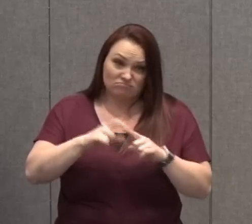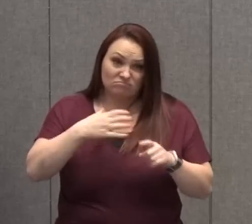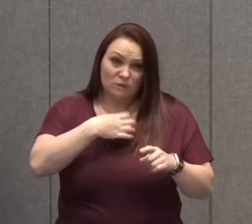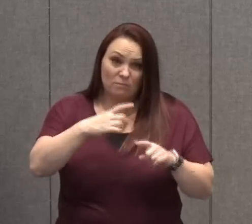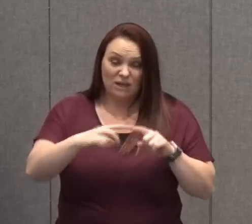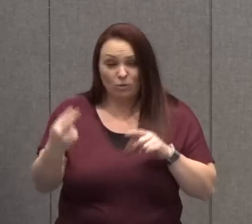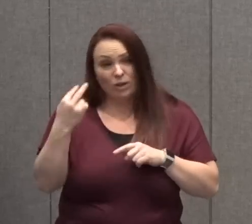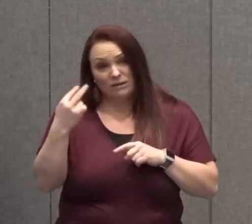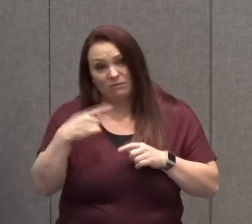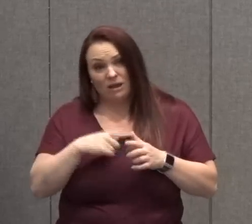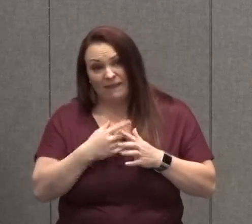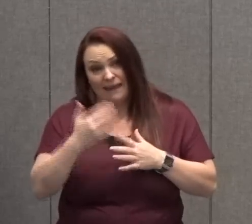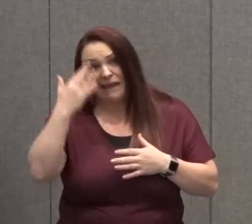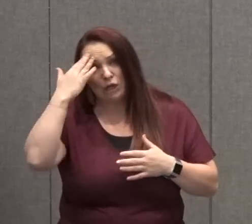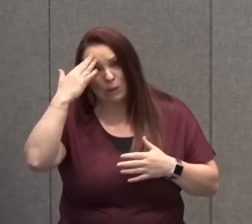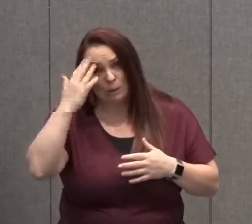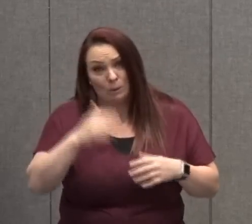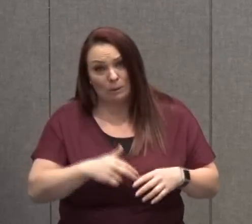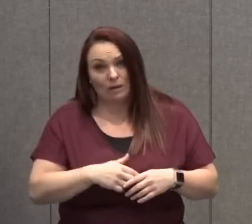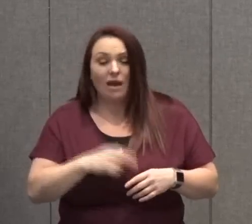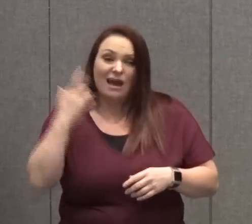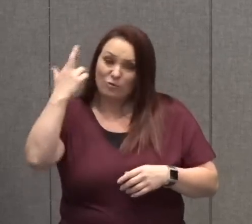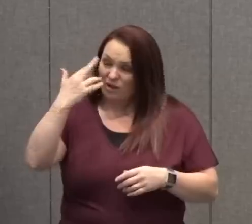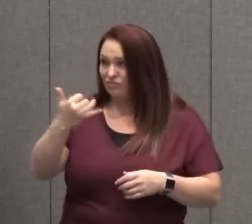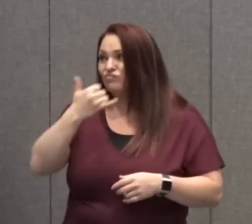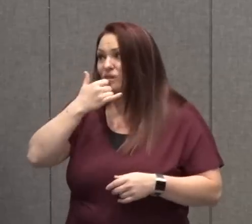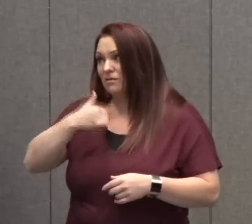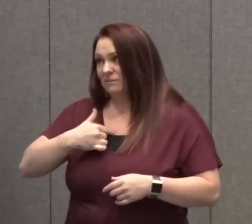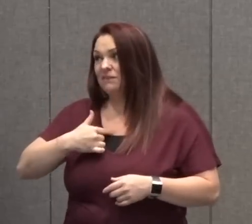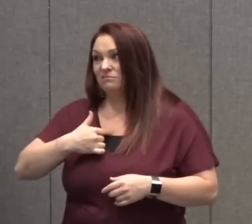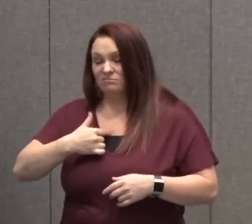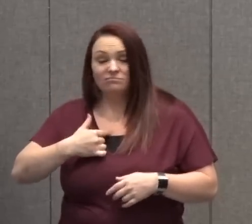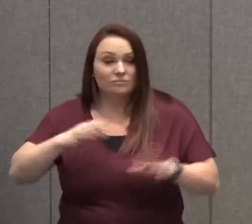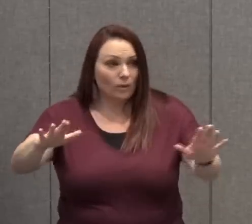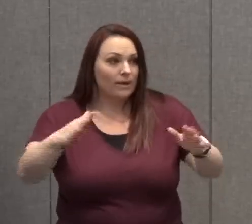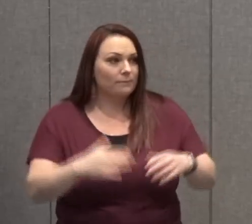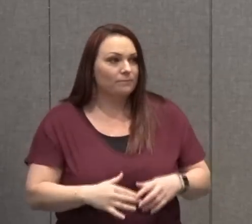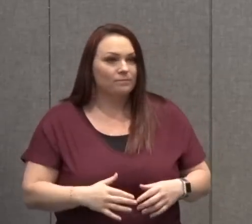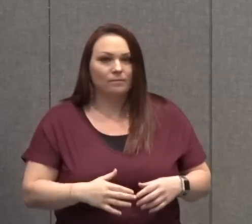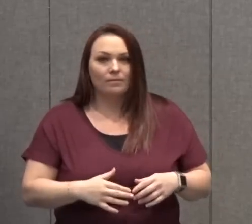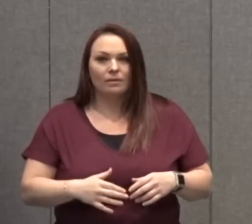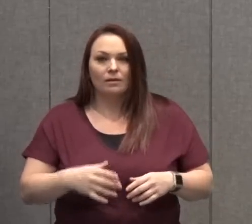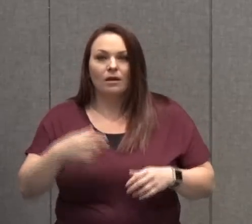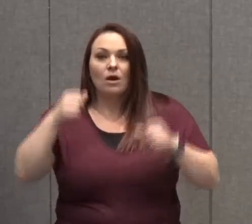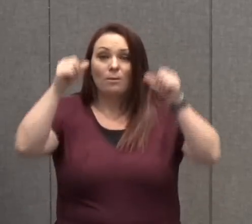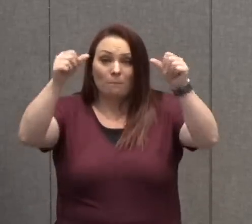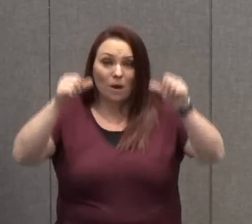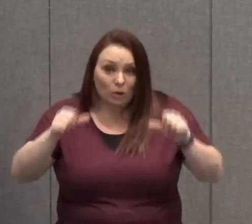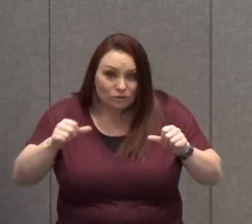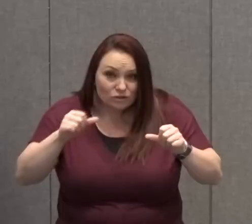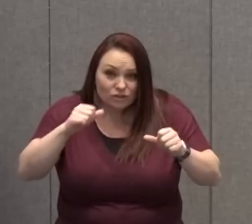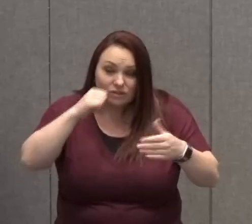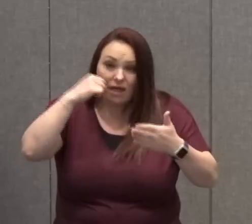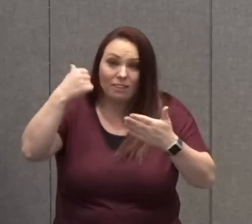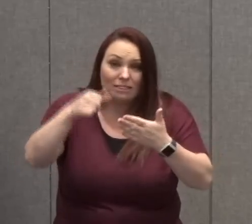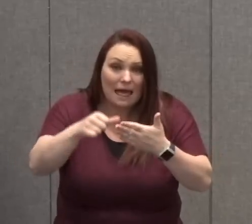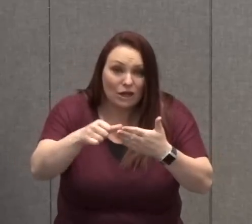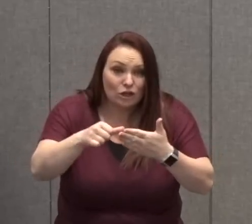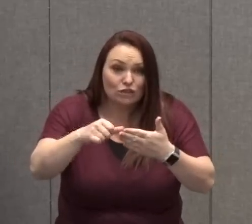me so I knew that's I realized I did it wrong this is these are posters letters